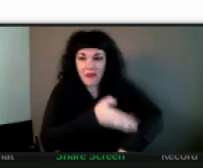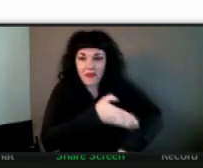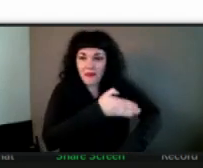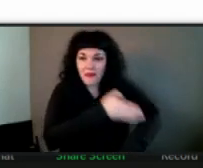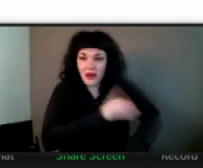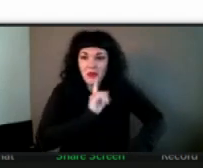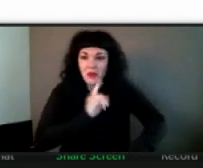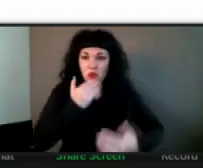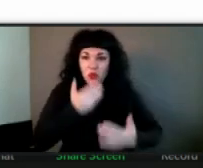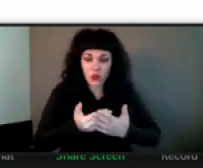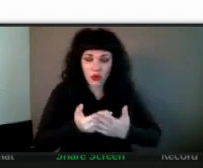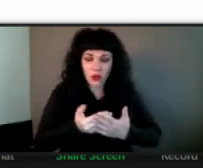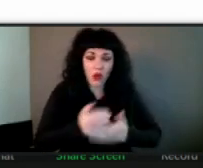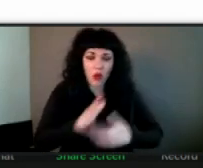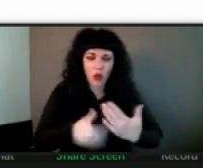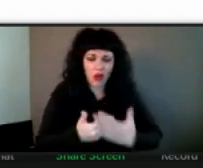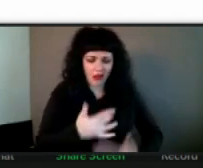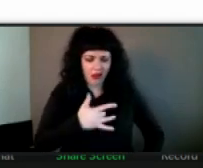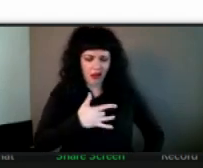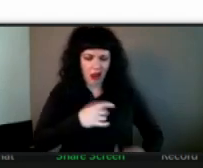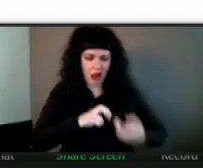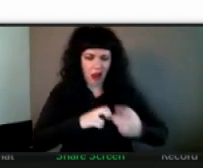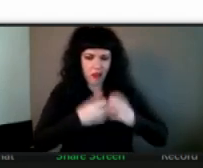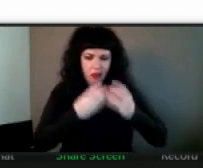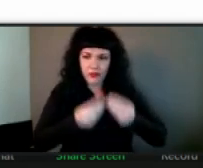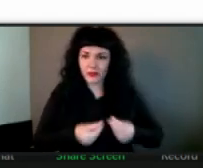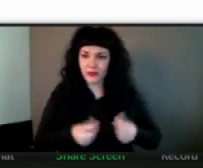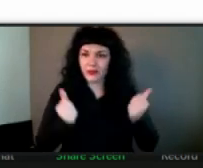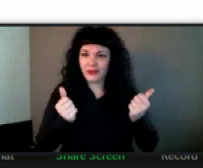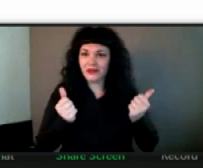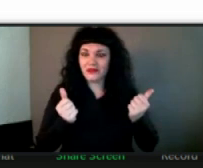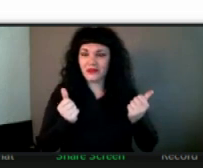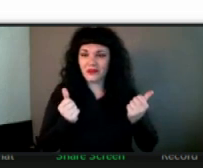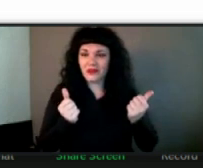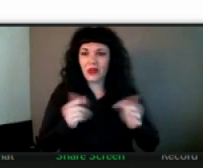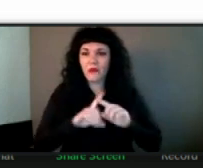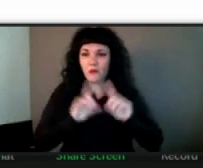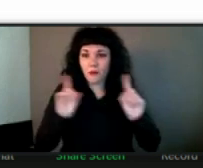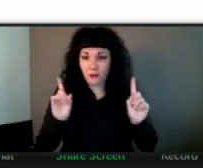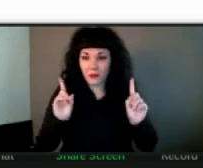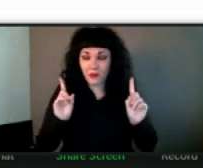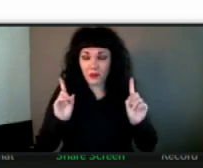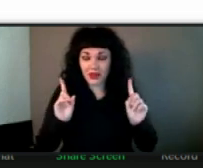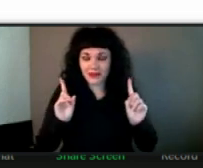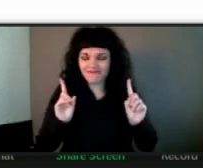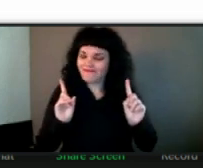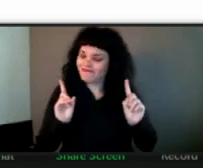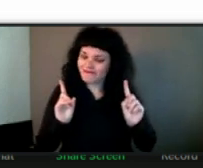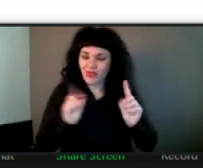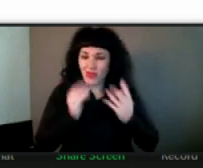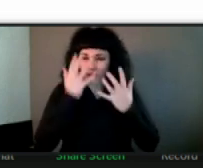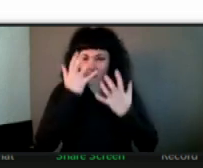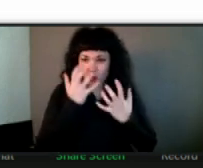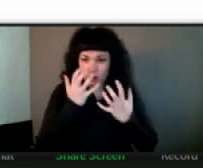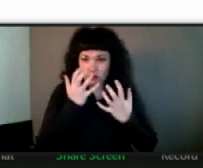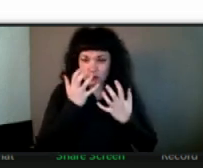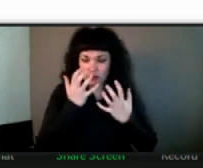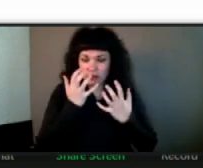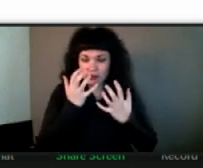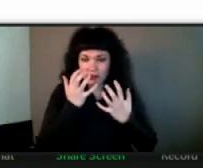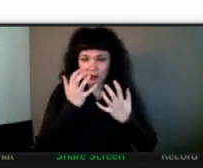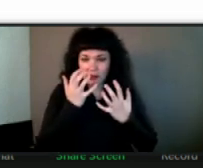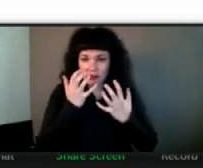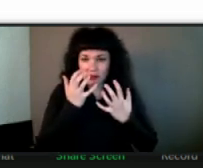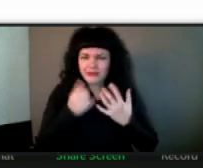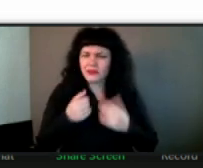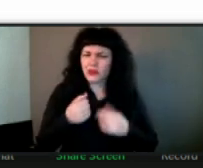heart changes that we had initially discovered. But he was, he actually, unfortunately, and I'm glad that the previous speaker brought up